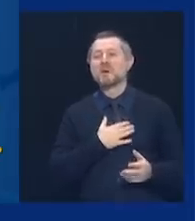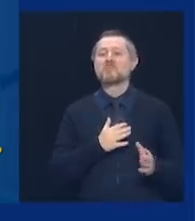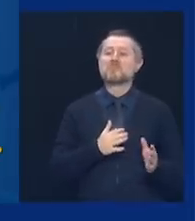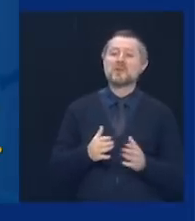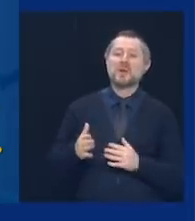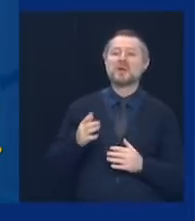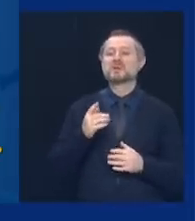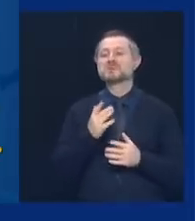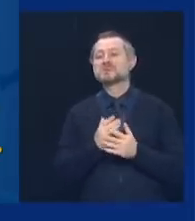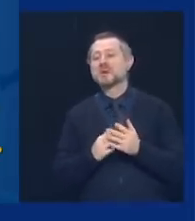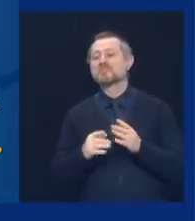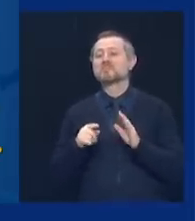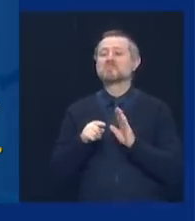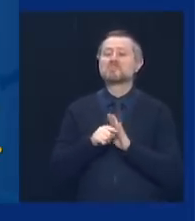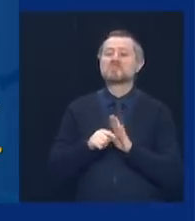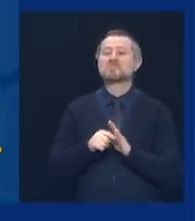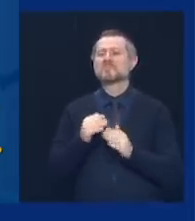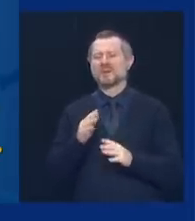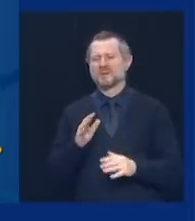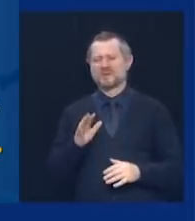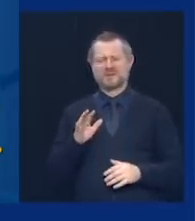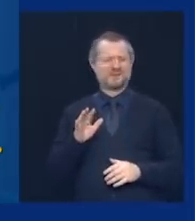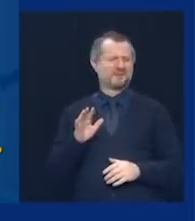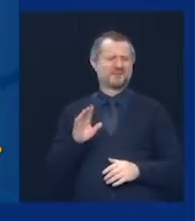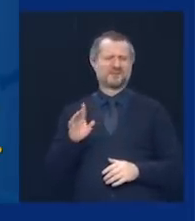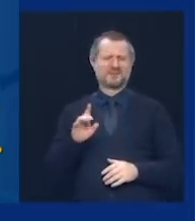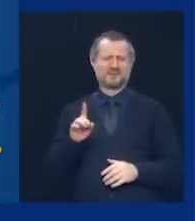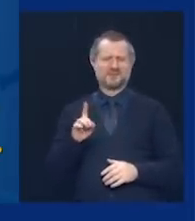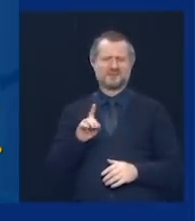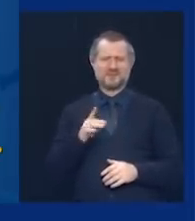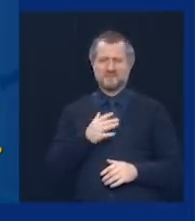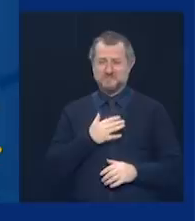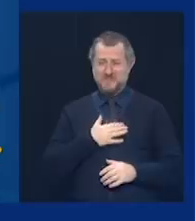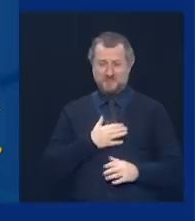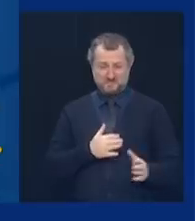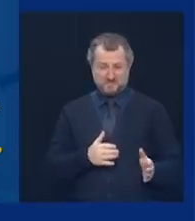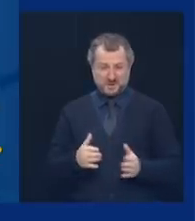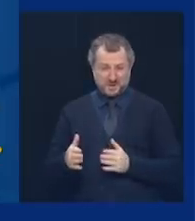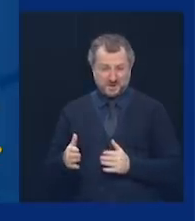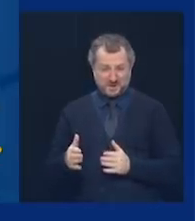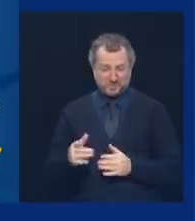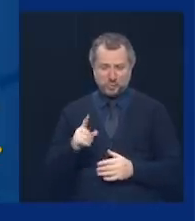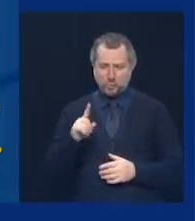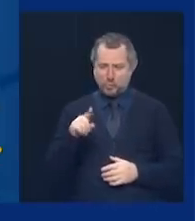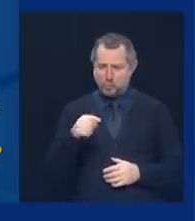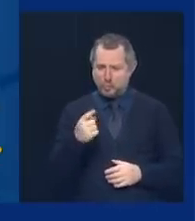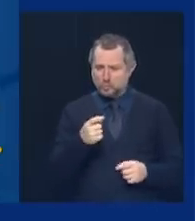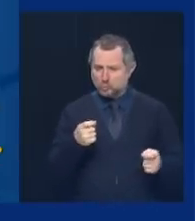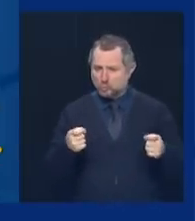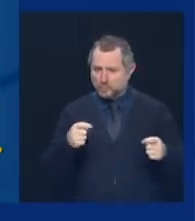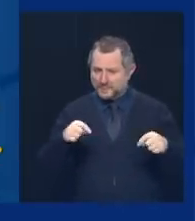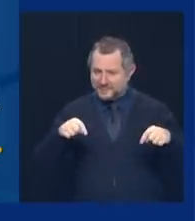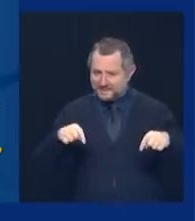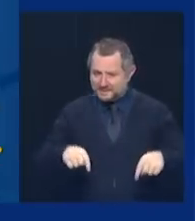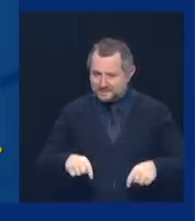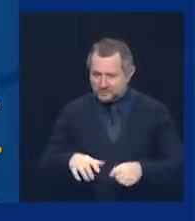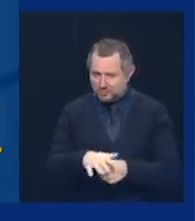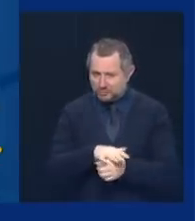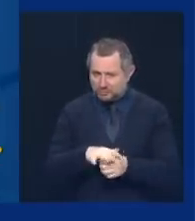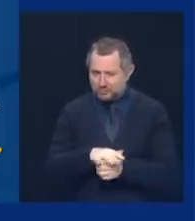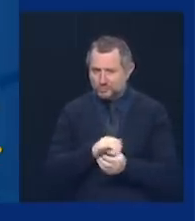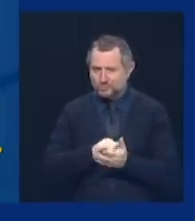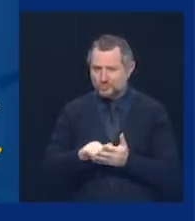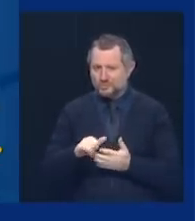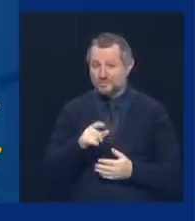pejorative. No, my plan can only affect the state of New York. And they're right that you can fly into another